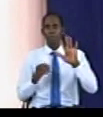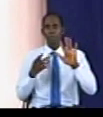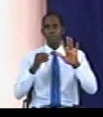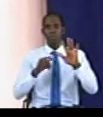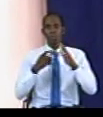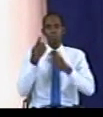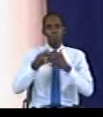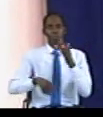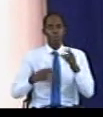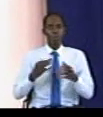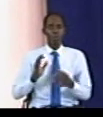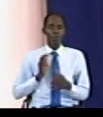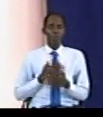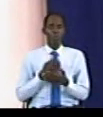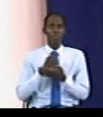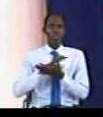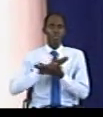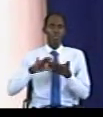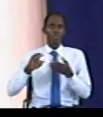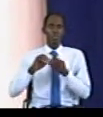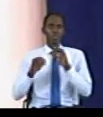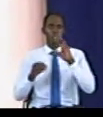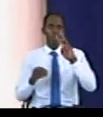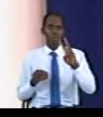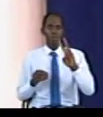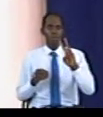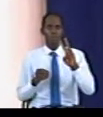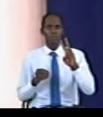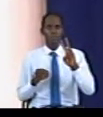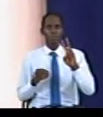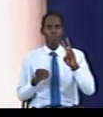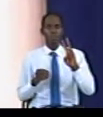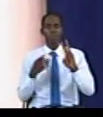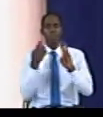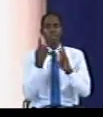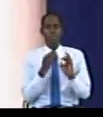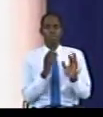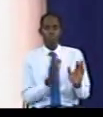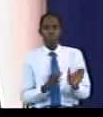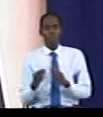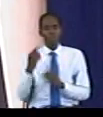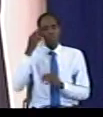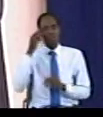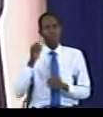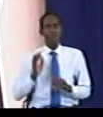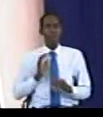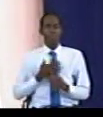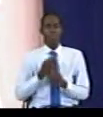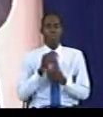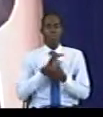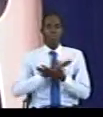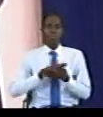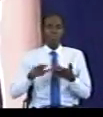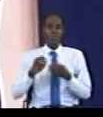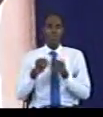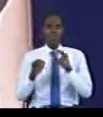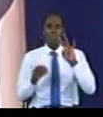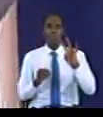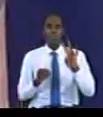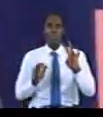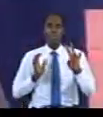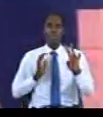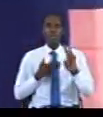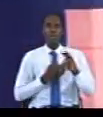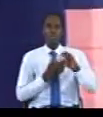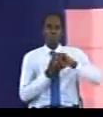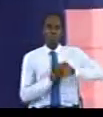price of our sanctification. Number six, the preparation for our sanctification. Number seven, our